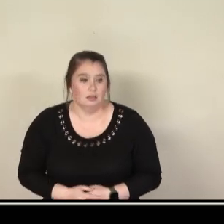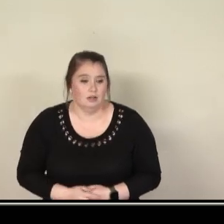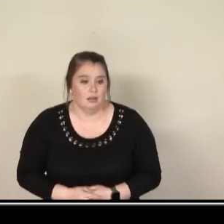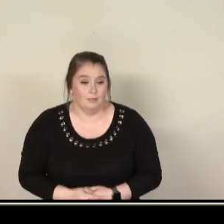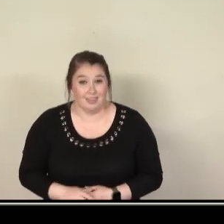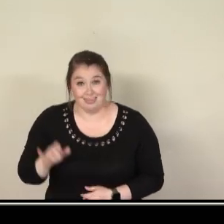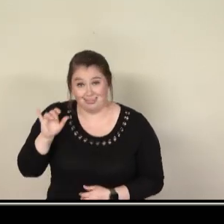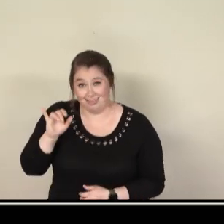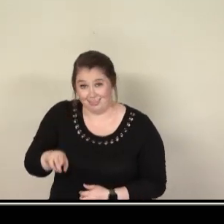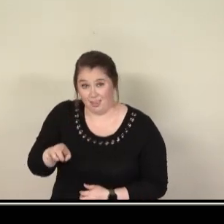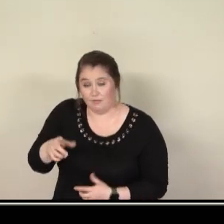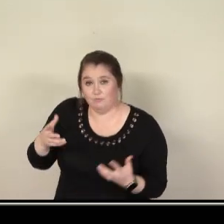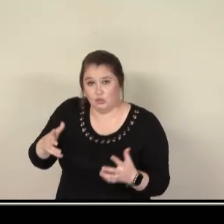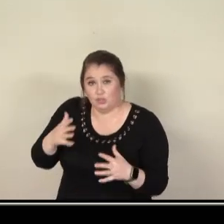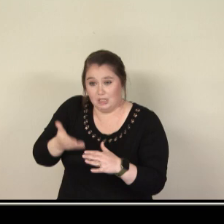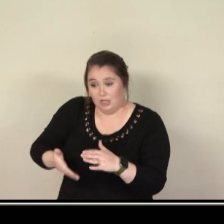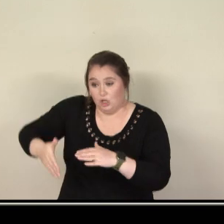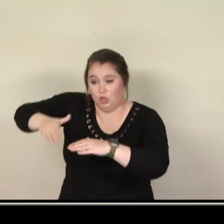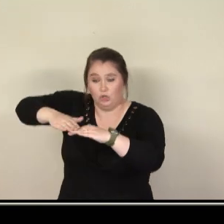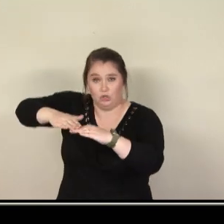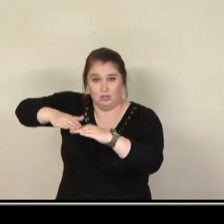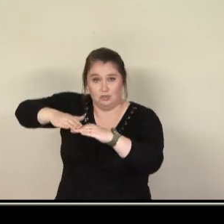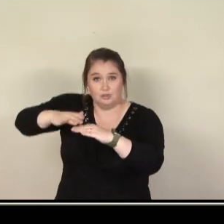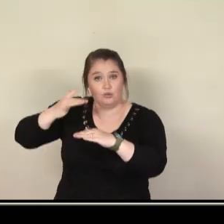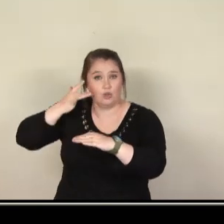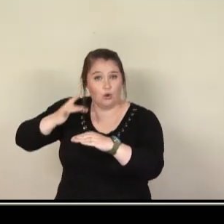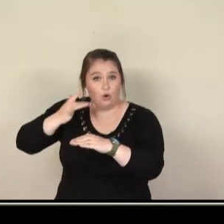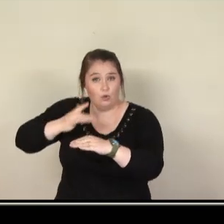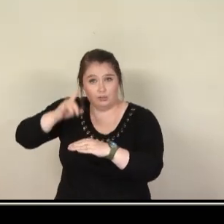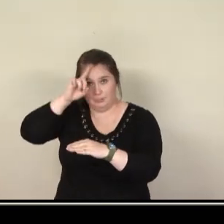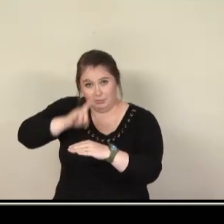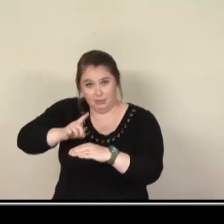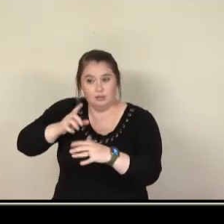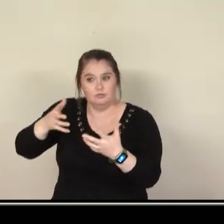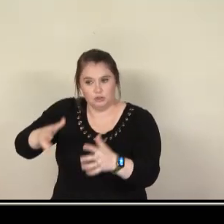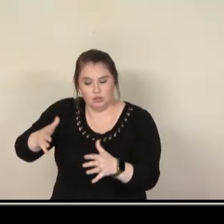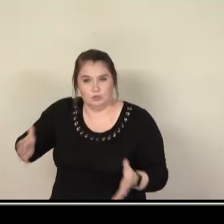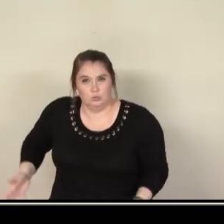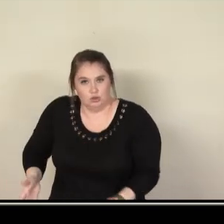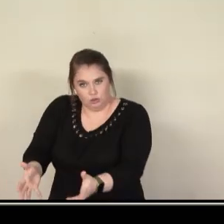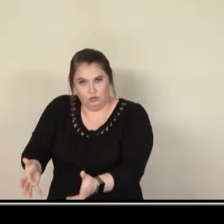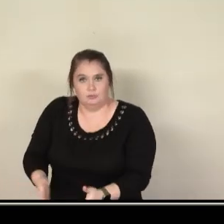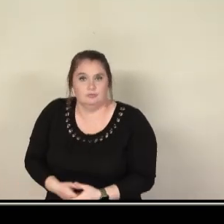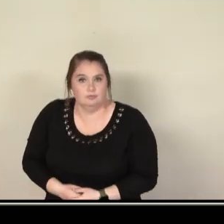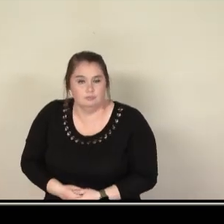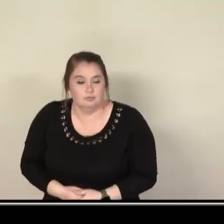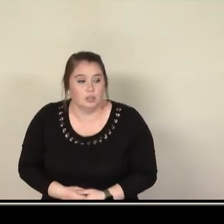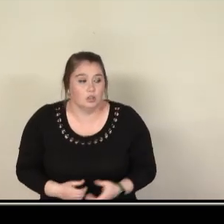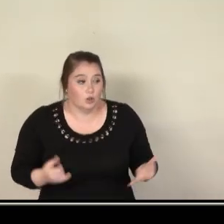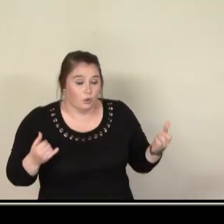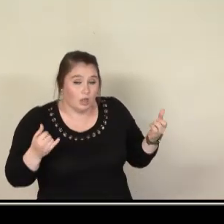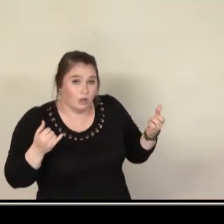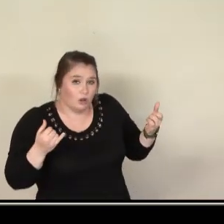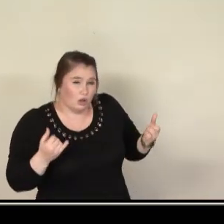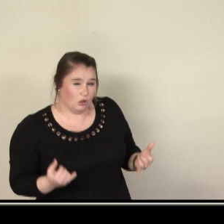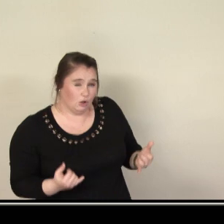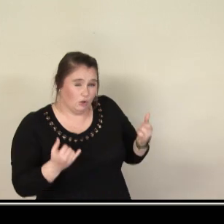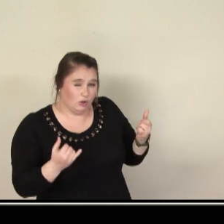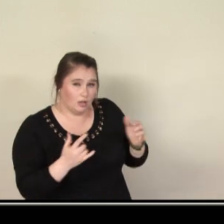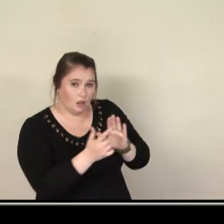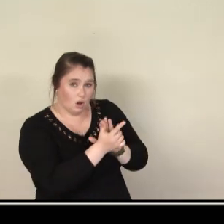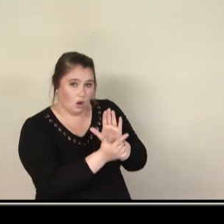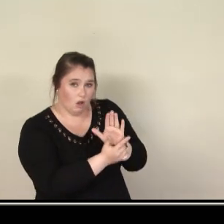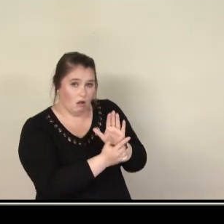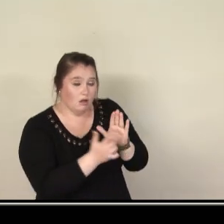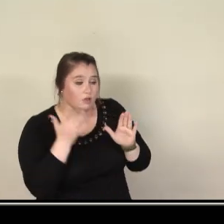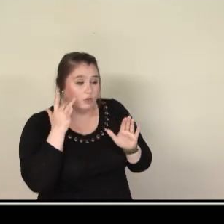push through this increase in the golden penny. So in current law, the